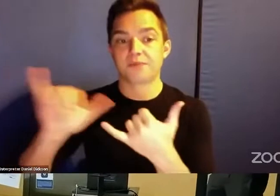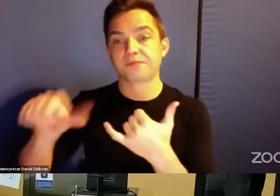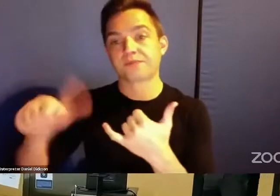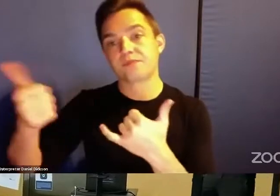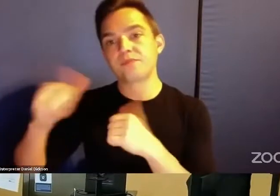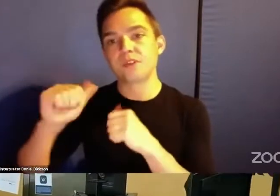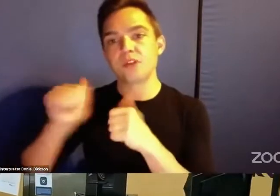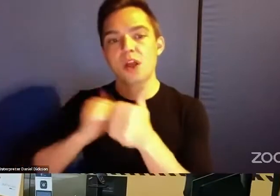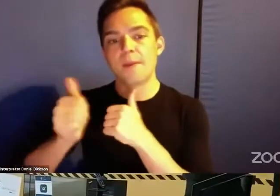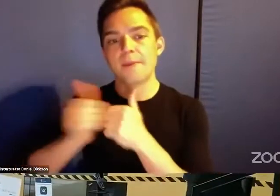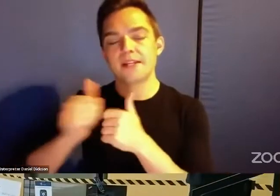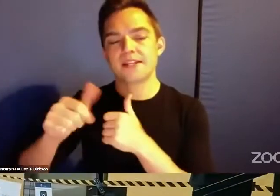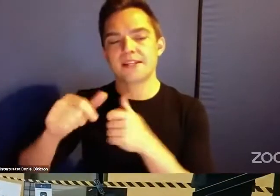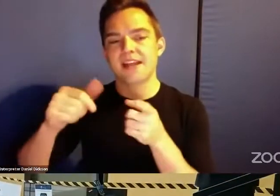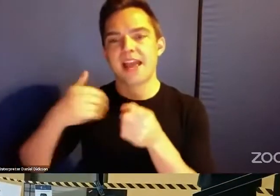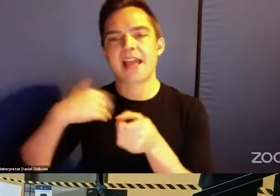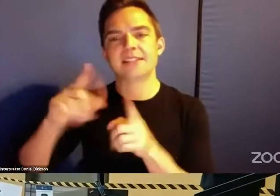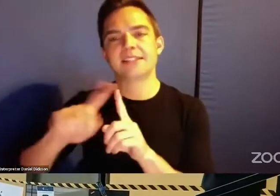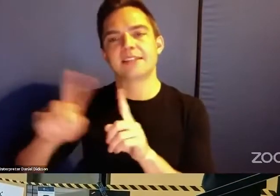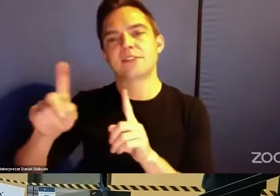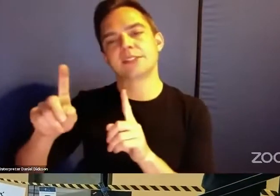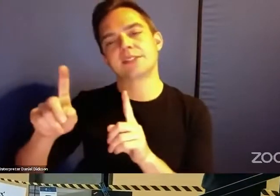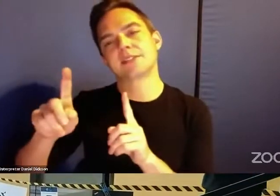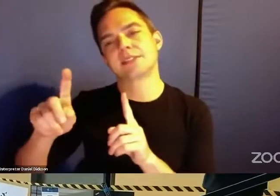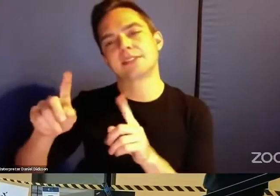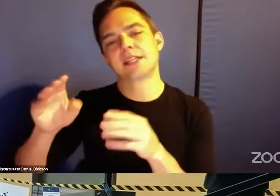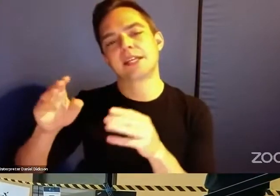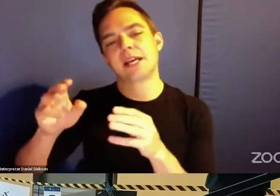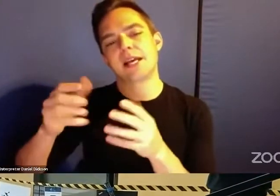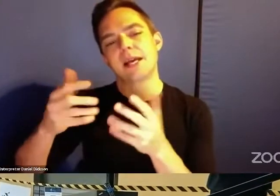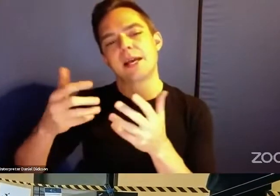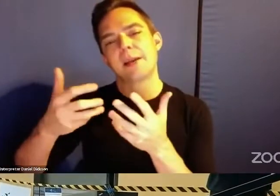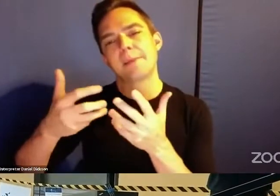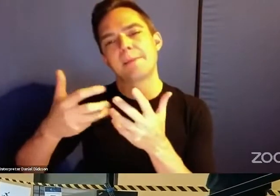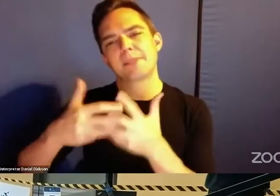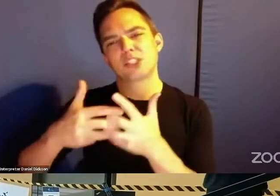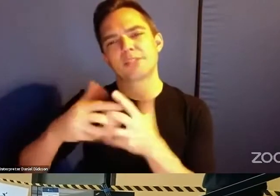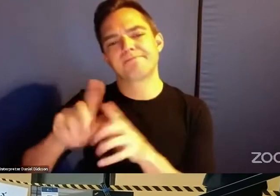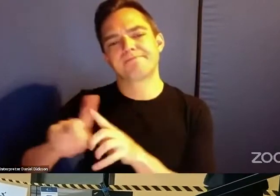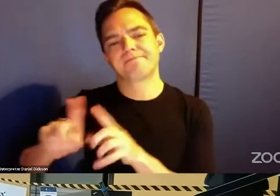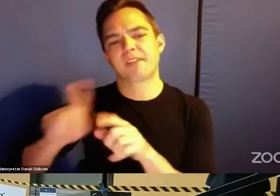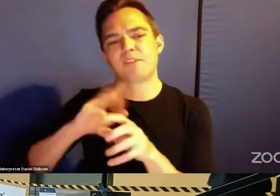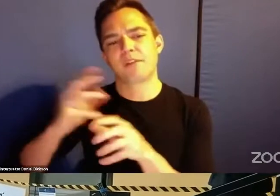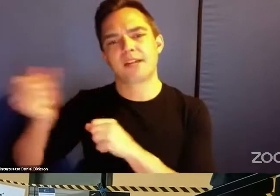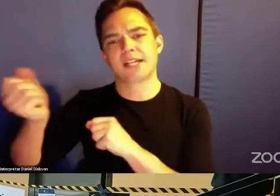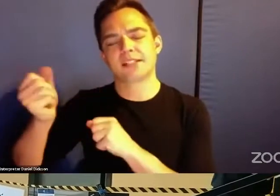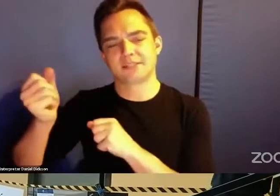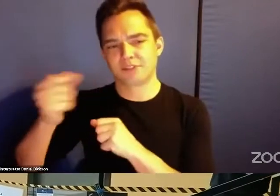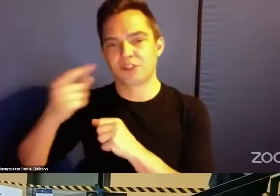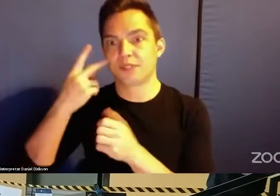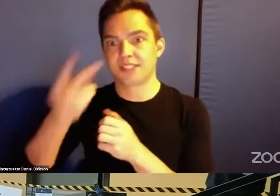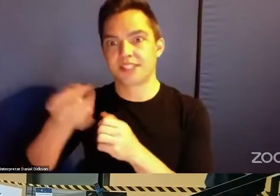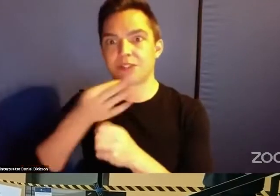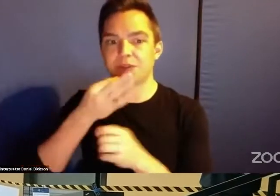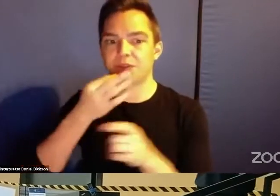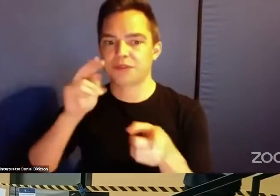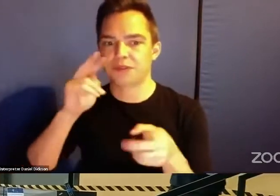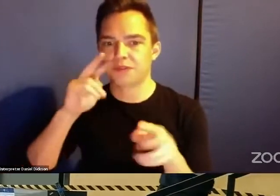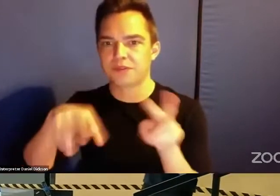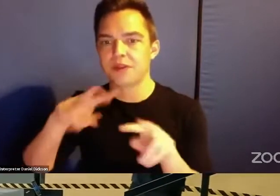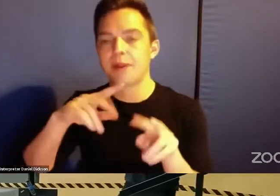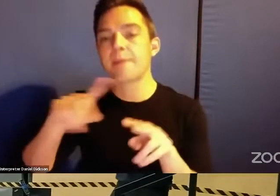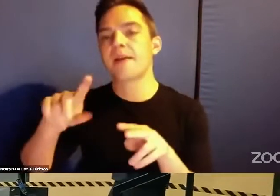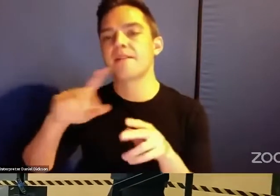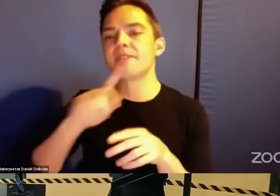different mechanics. It's very fast, that you will see soon. It's still very dynamic. It can turn on the